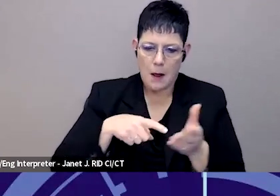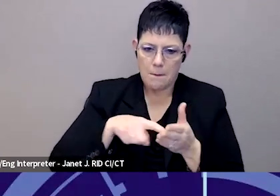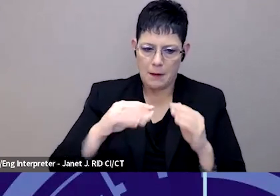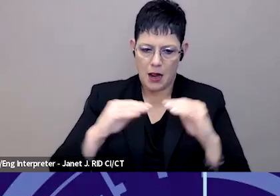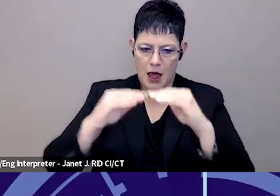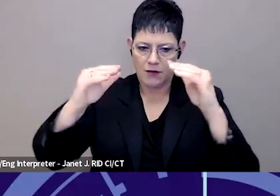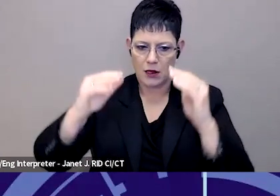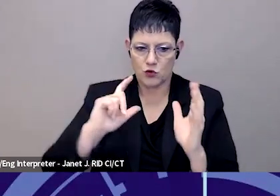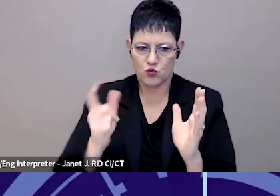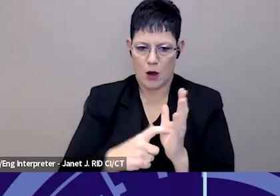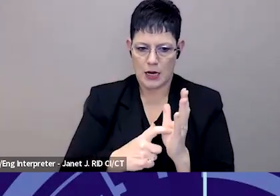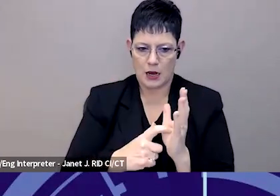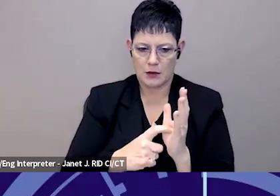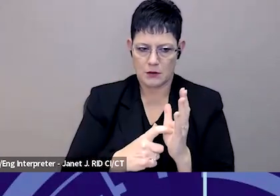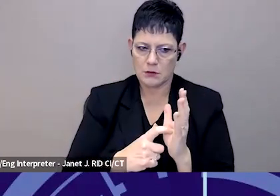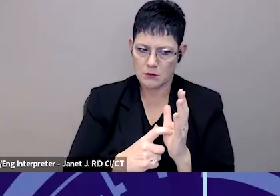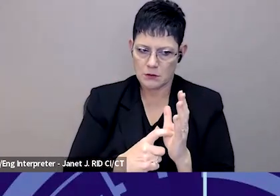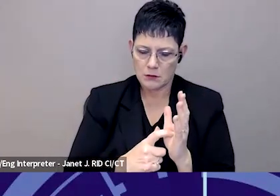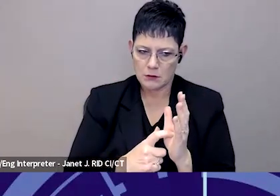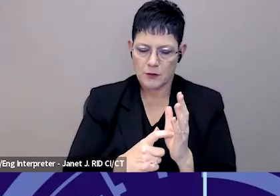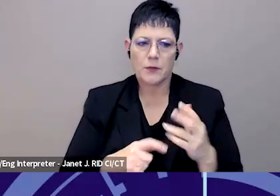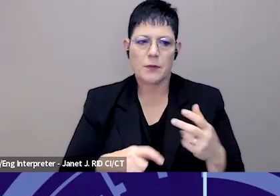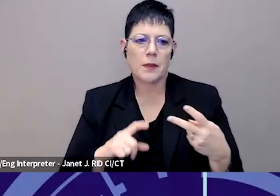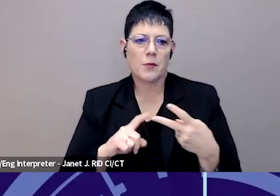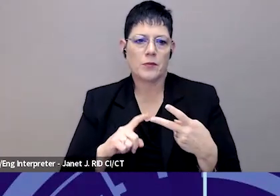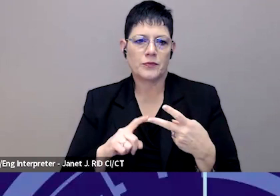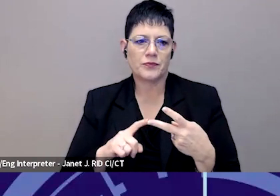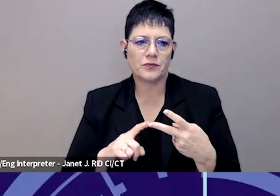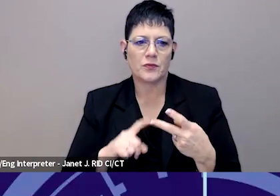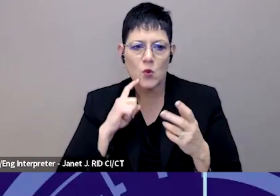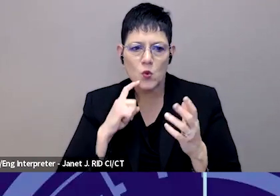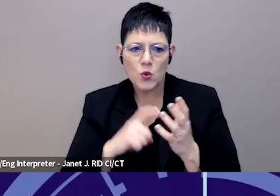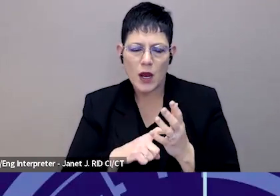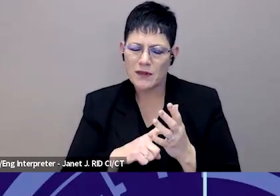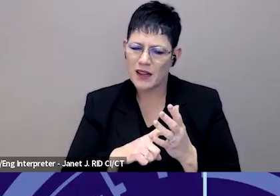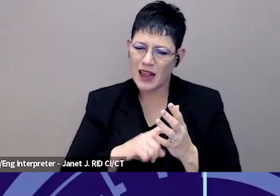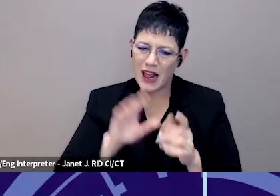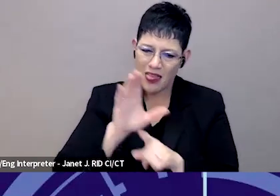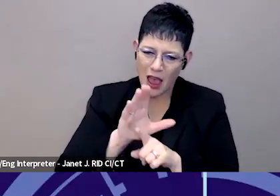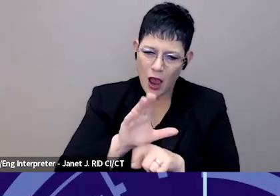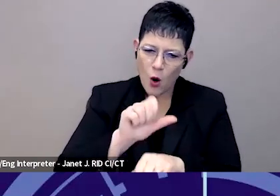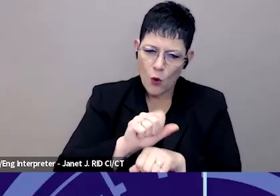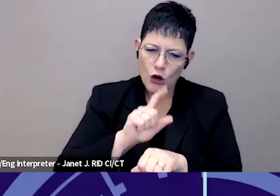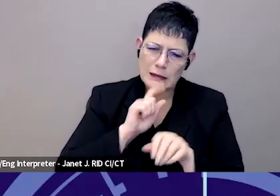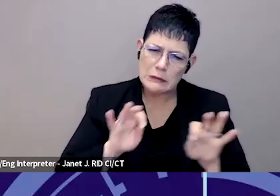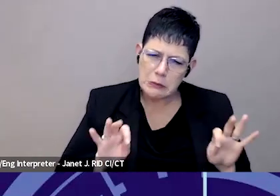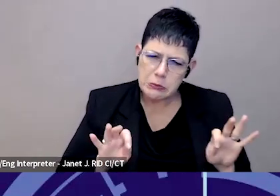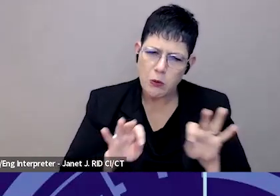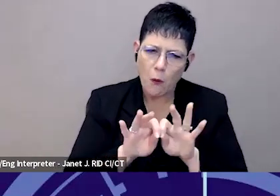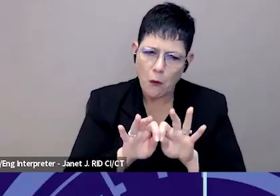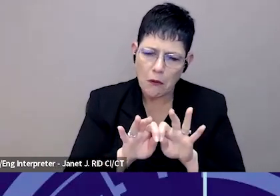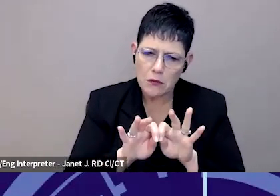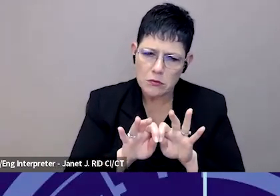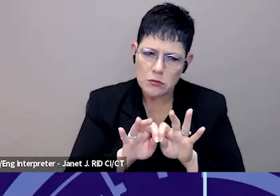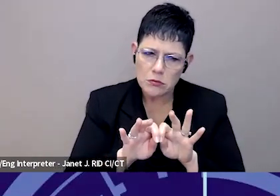give workers a competitive wage, that recognize the taxing nature of the work that's being done and the contributions